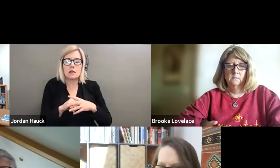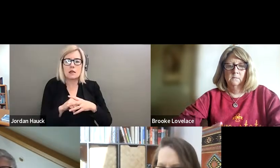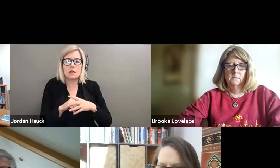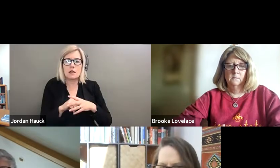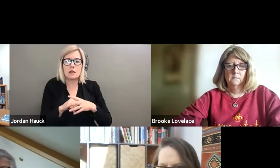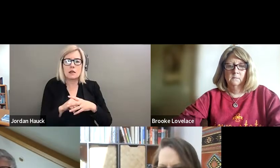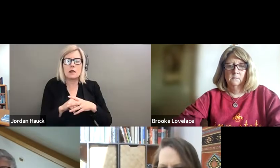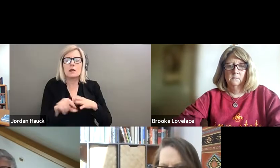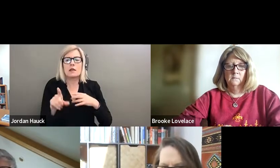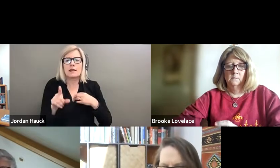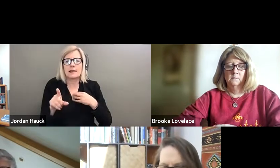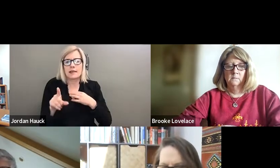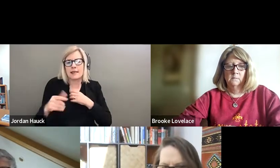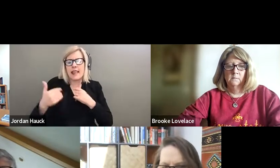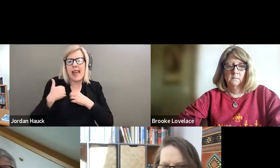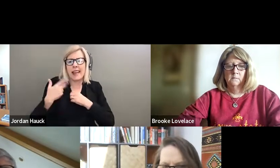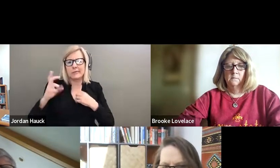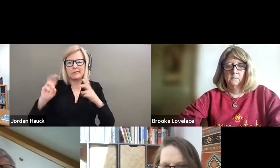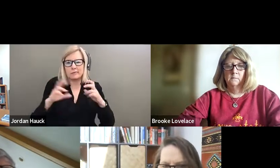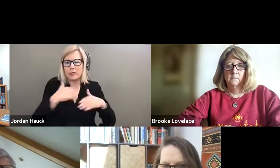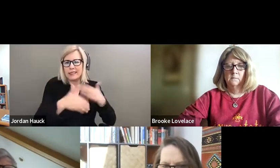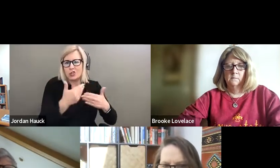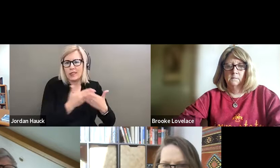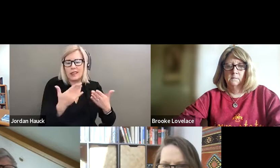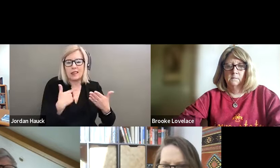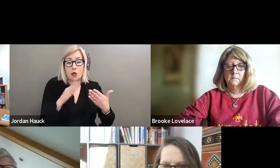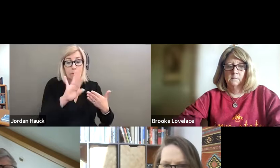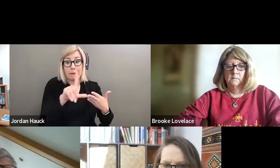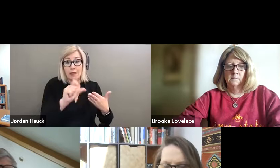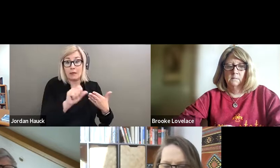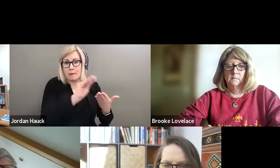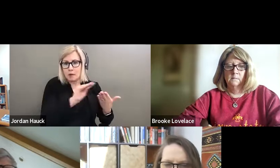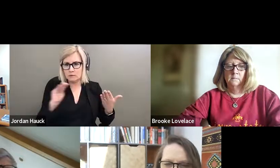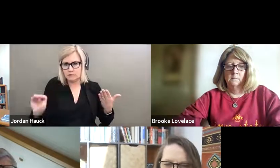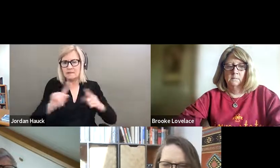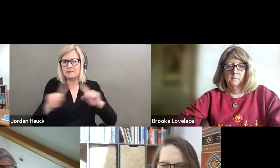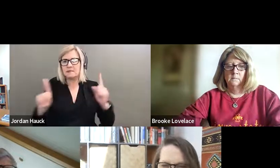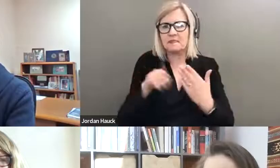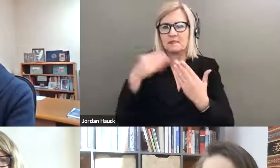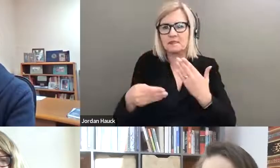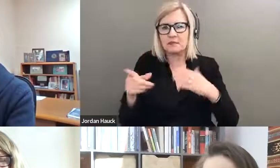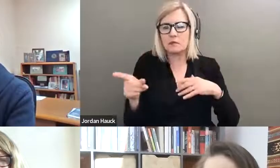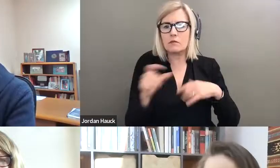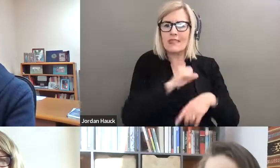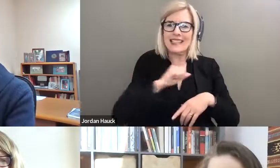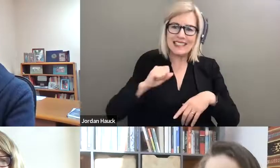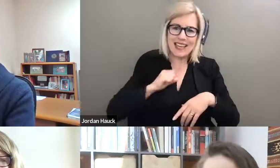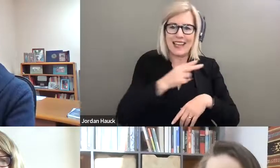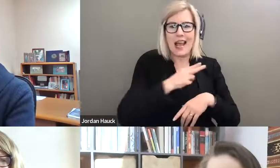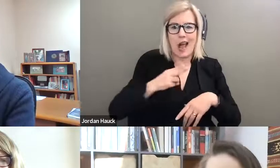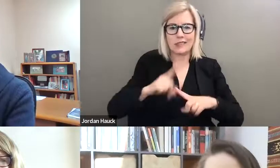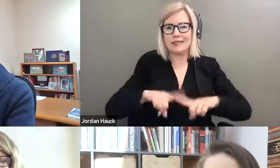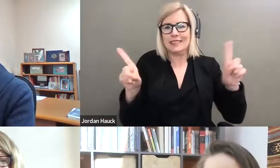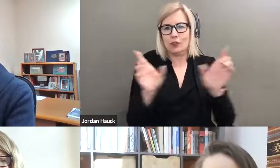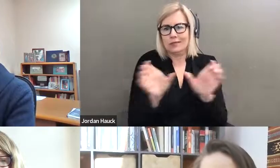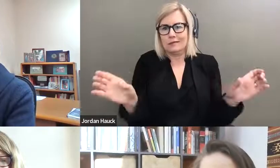procedural thing that had to happen today. They had to move bills to a different calendar. They have different, the Senate and the House have different